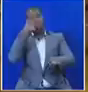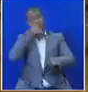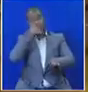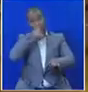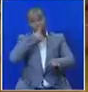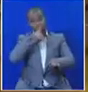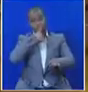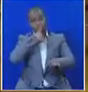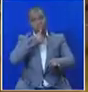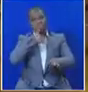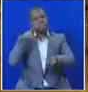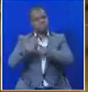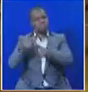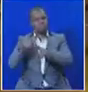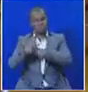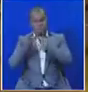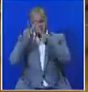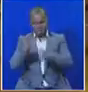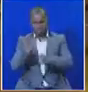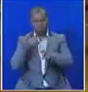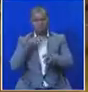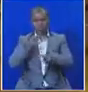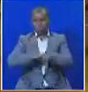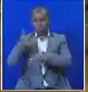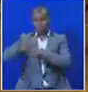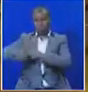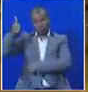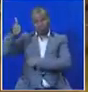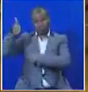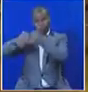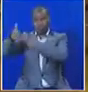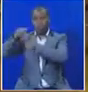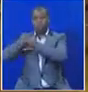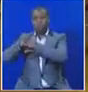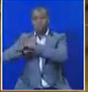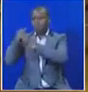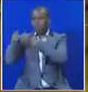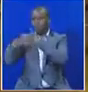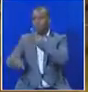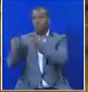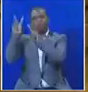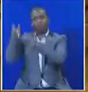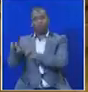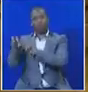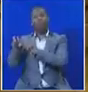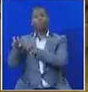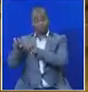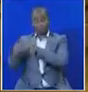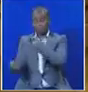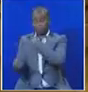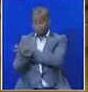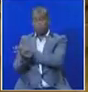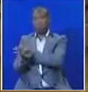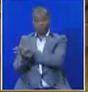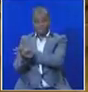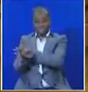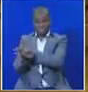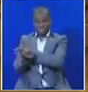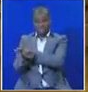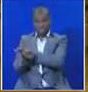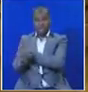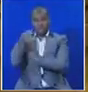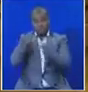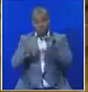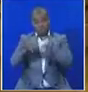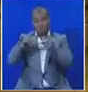xenophobia. Leaders who make statements that in fact lead to these situations, whether they be royalty or politically connected, cannot